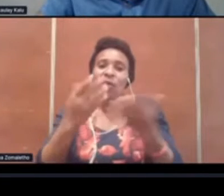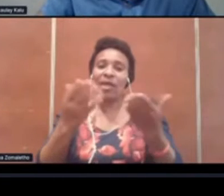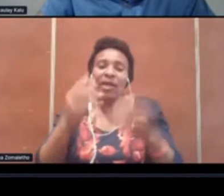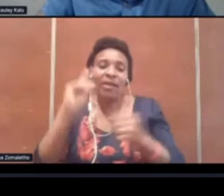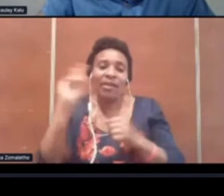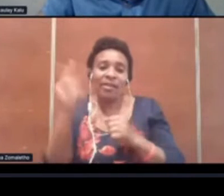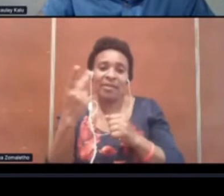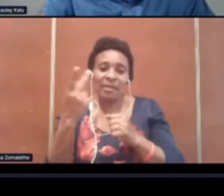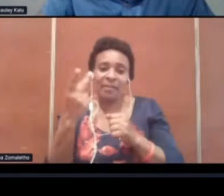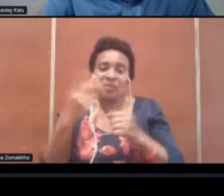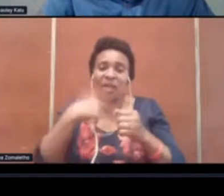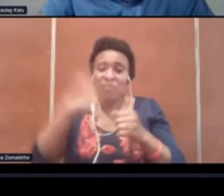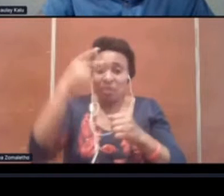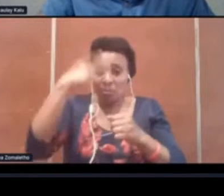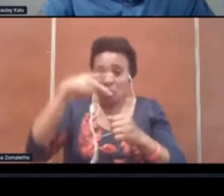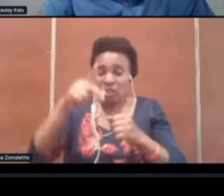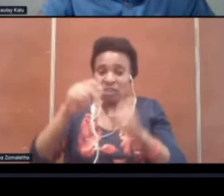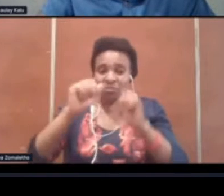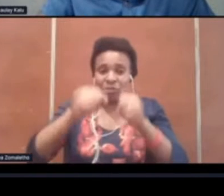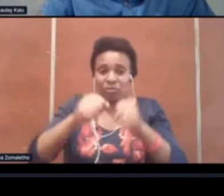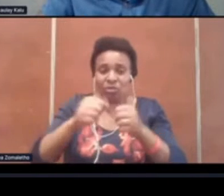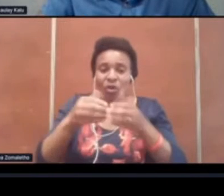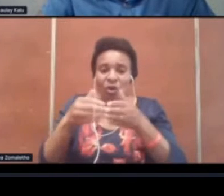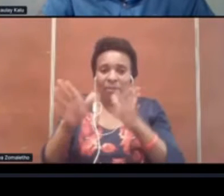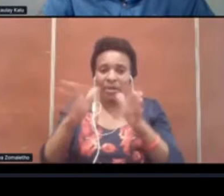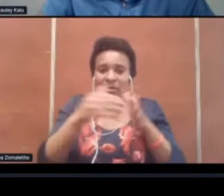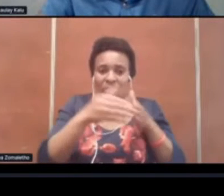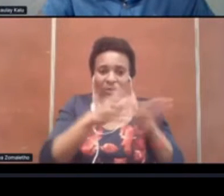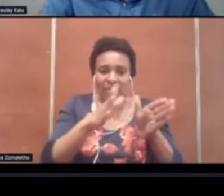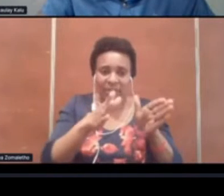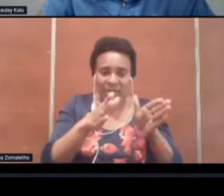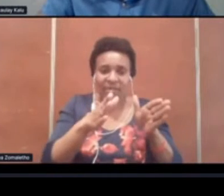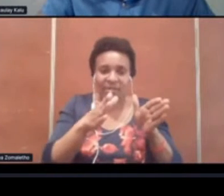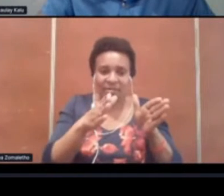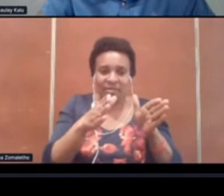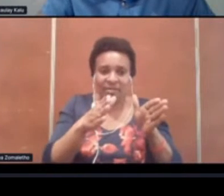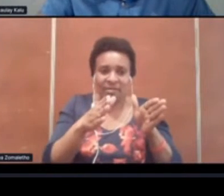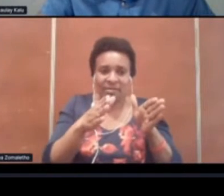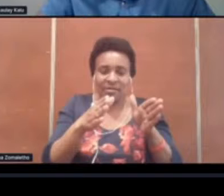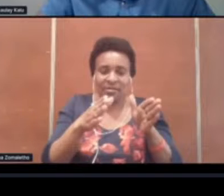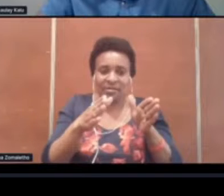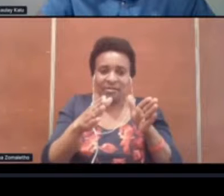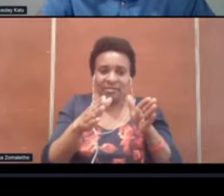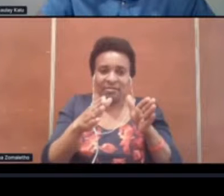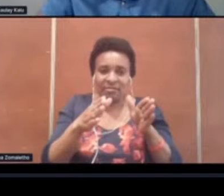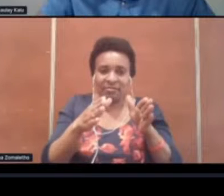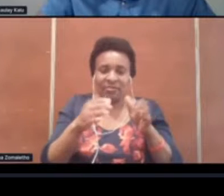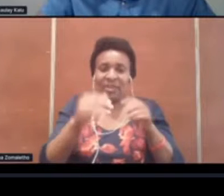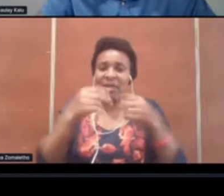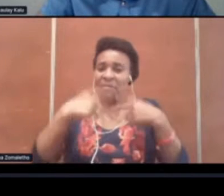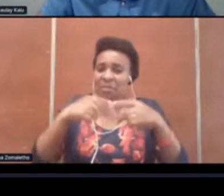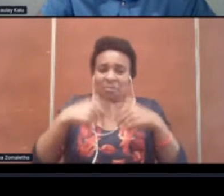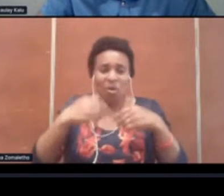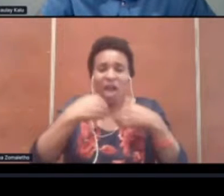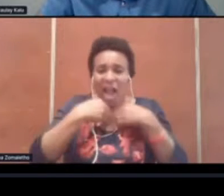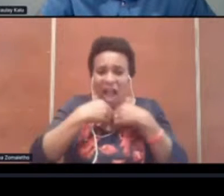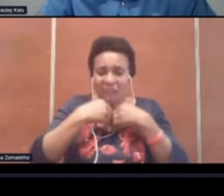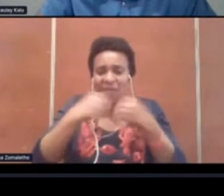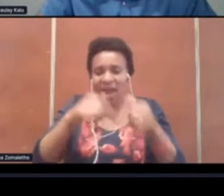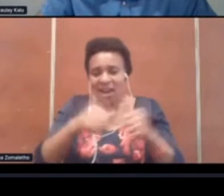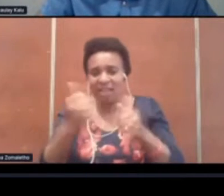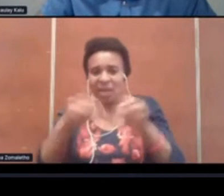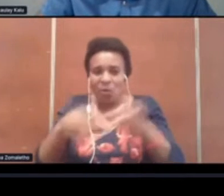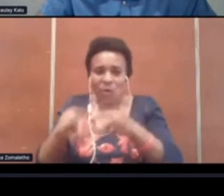the policy is a little bit liberal, a little bit open, so the people have the option to send remittance to